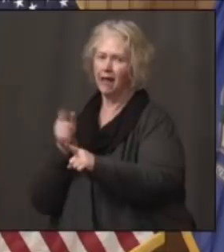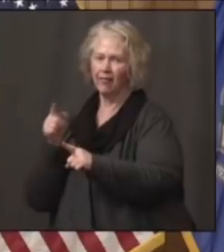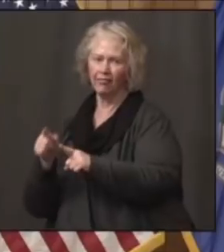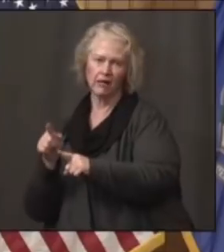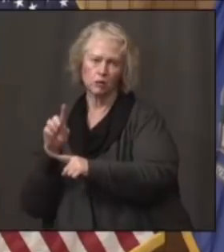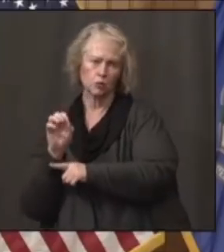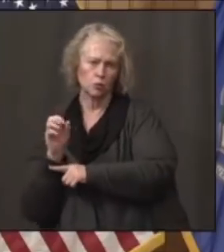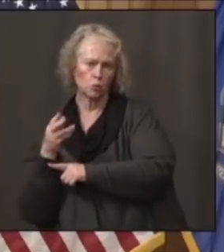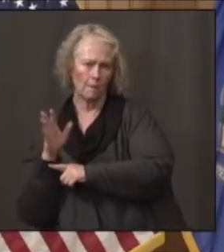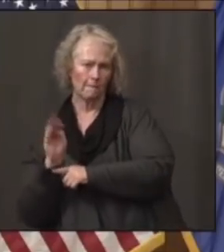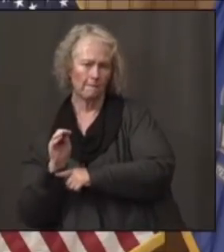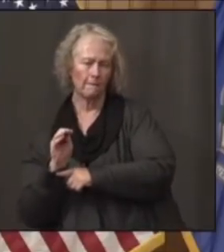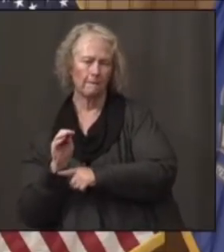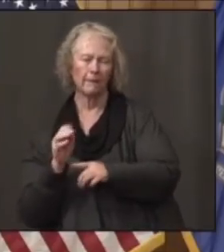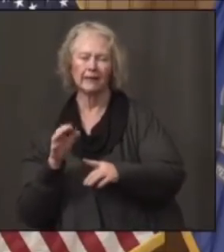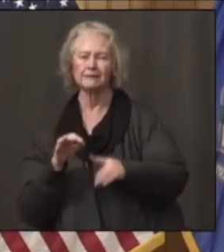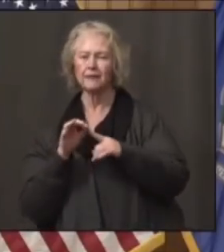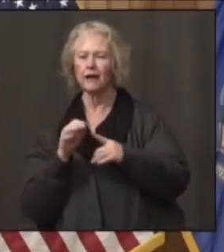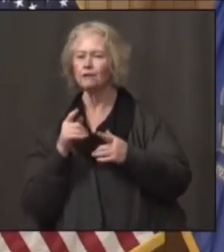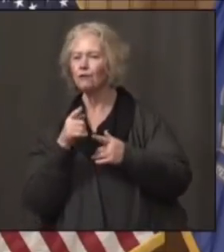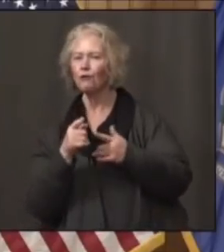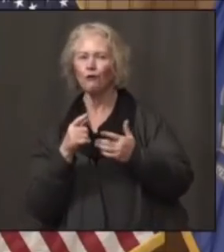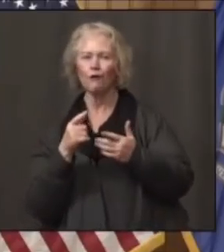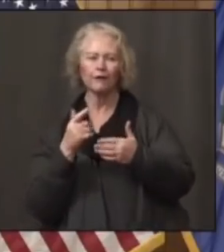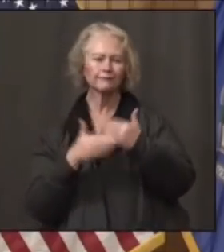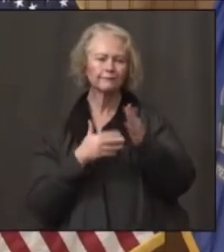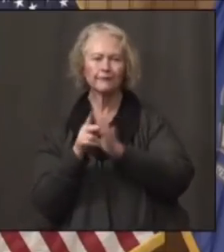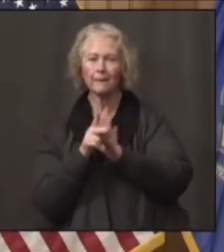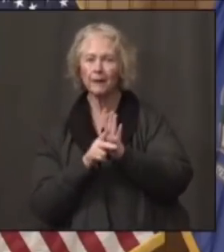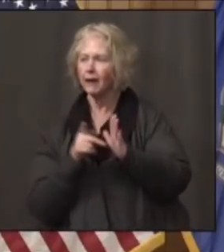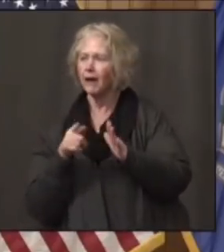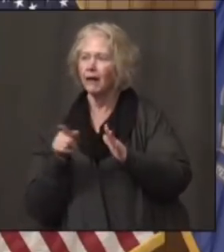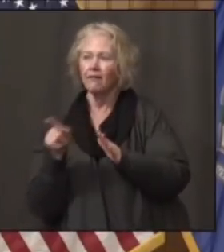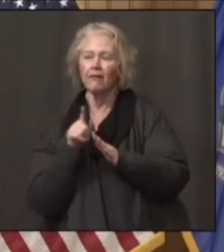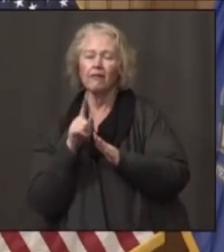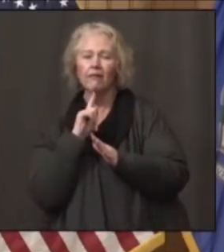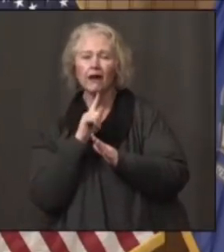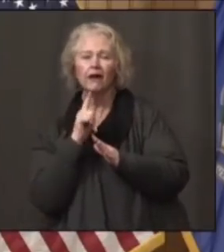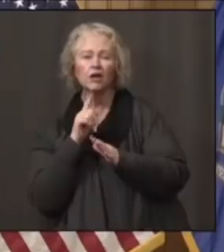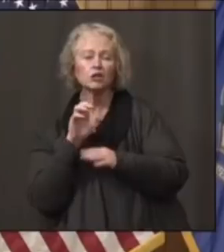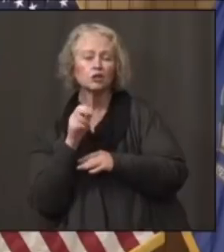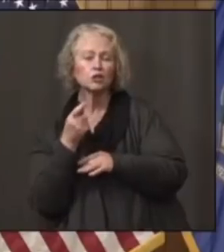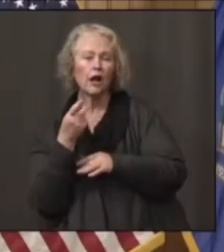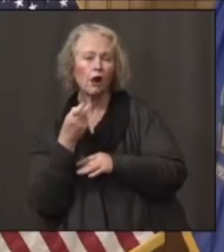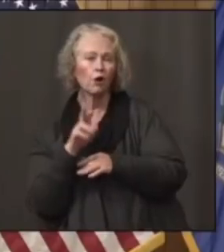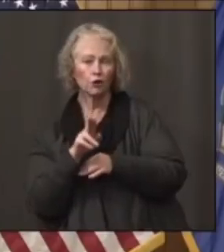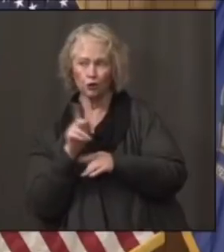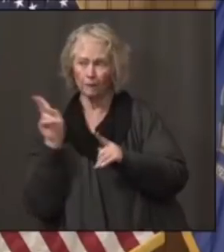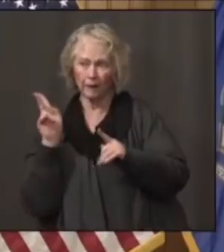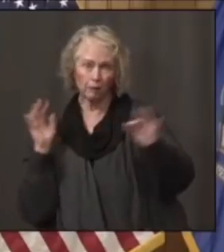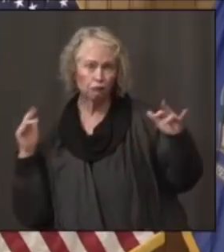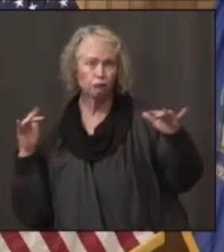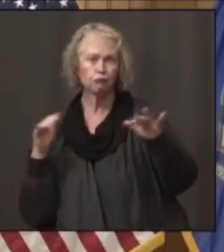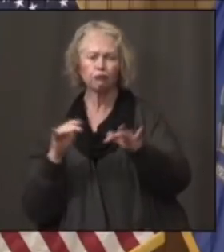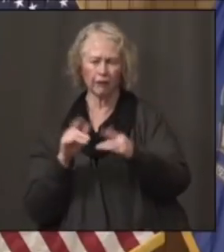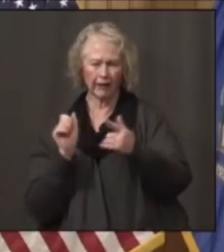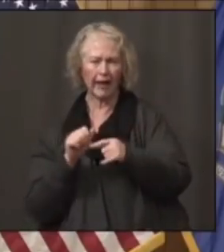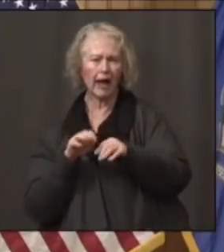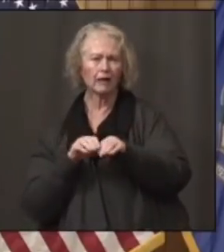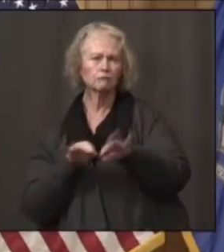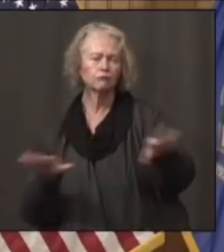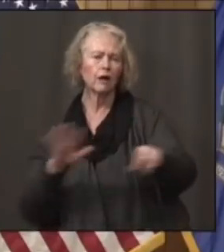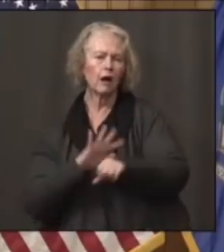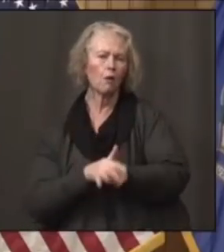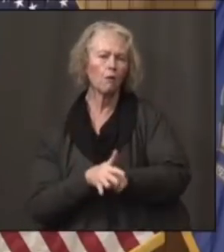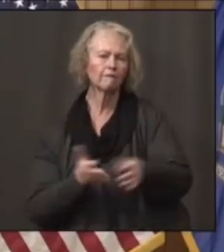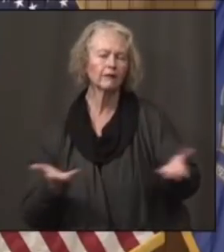especially your cold weather protocol? How are you ensuring these warming shelters don't become hotbeds for spreading the coronavirus? Bill or